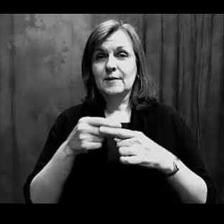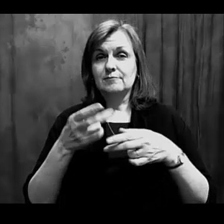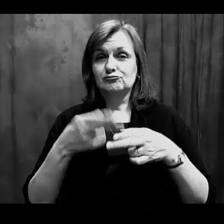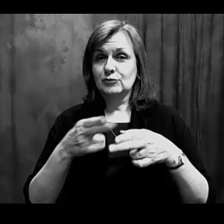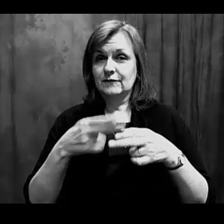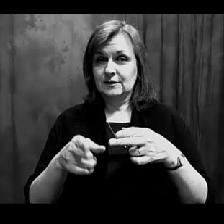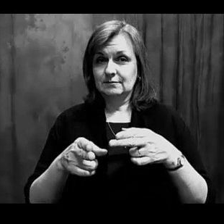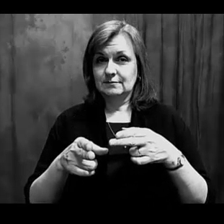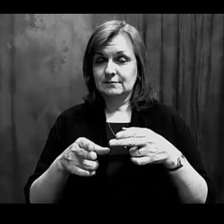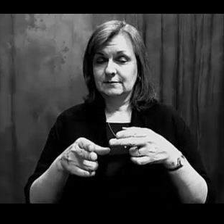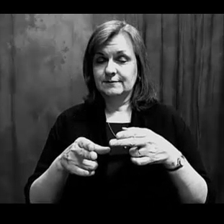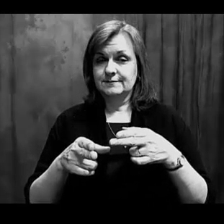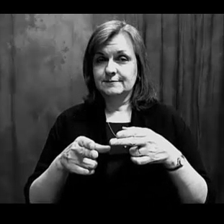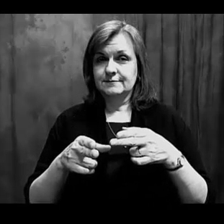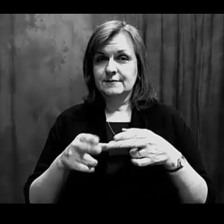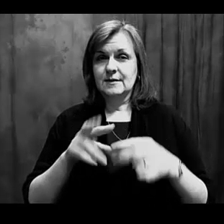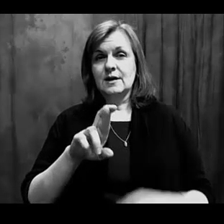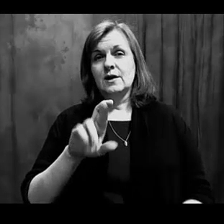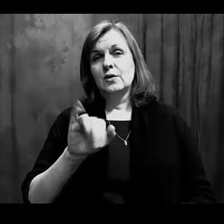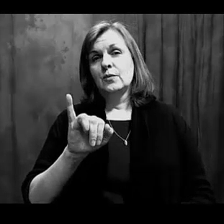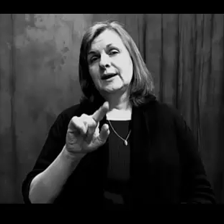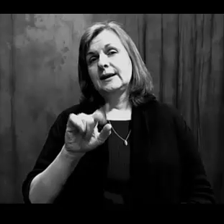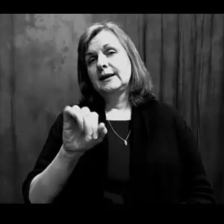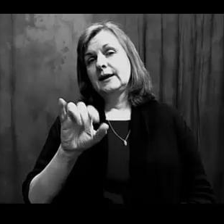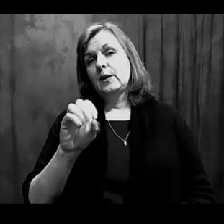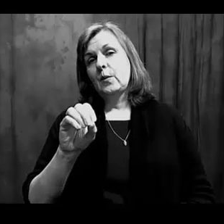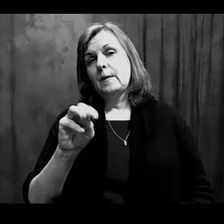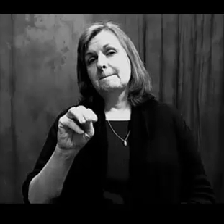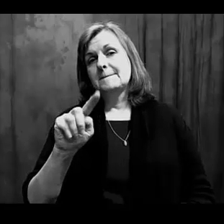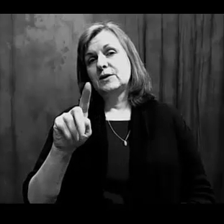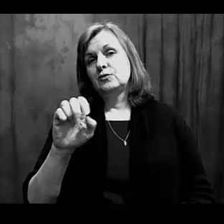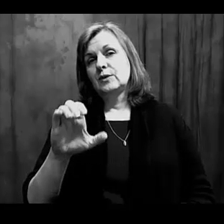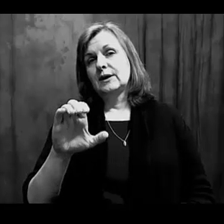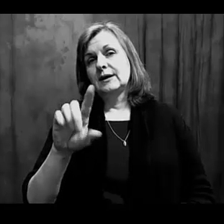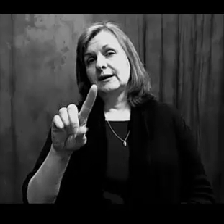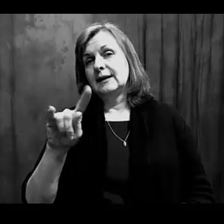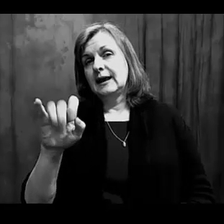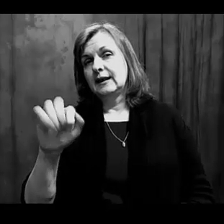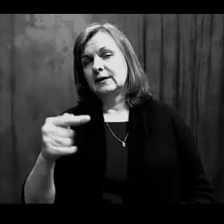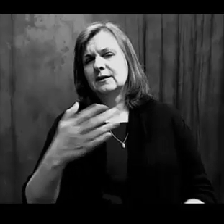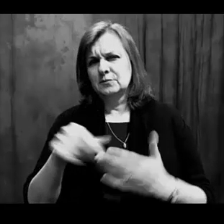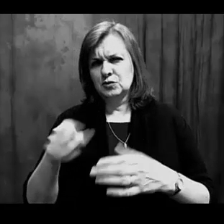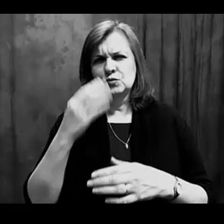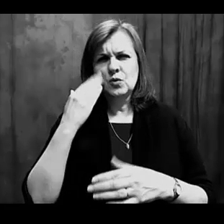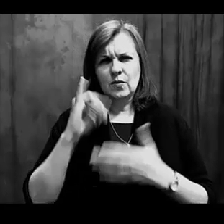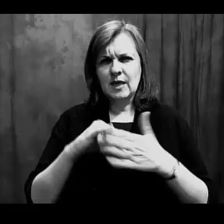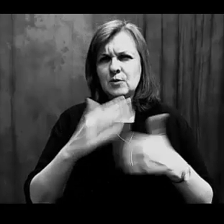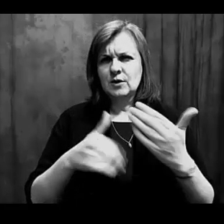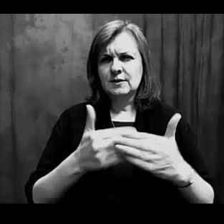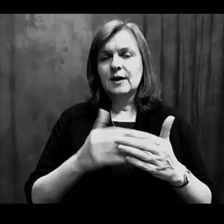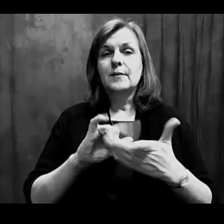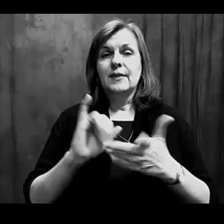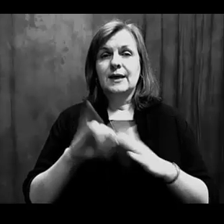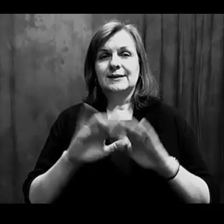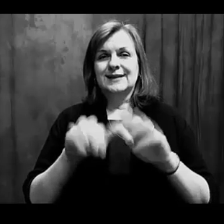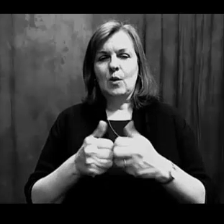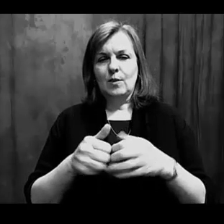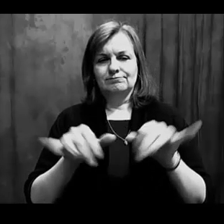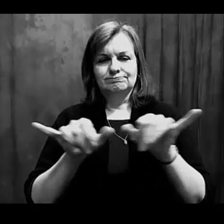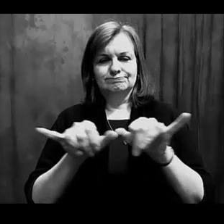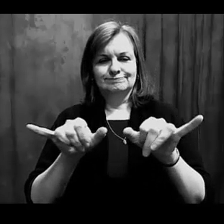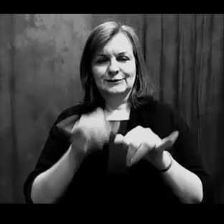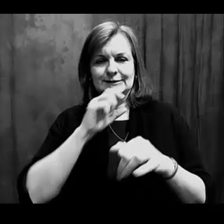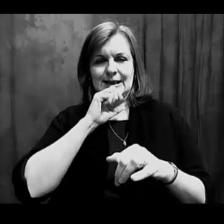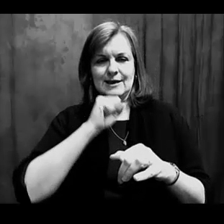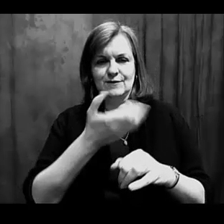The last thing I want to talk about very quickly is the idea of radiometric dating. Many of you are familiar with this process, but this is how we